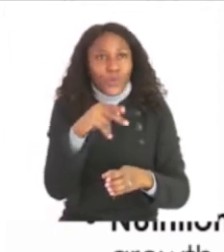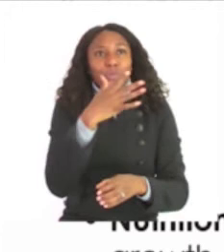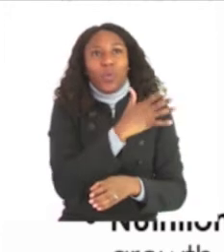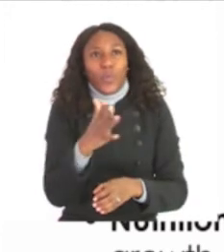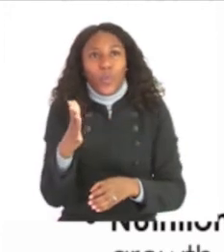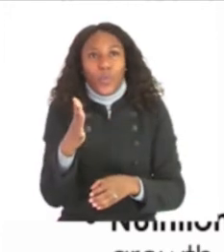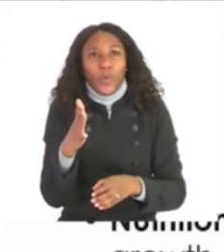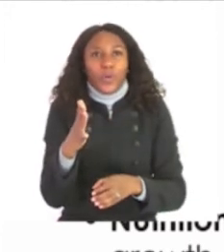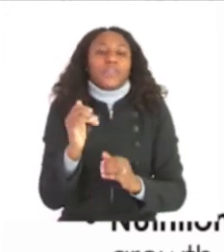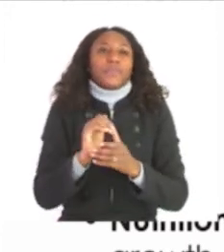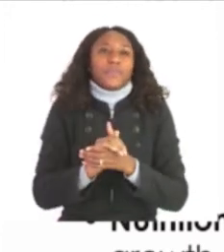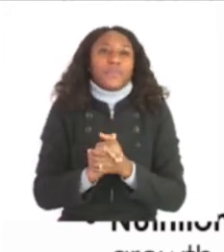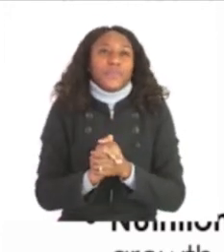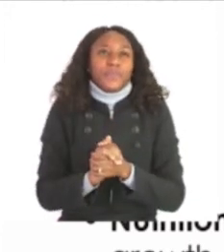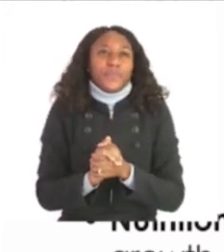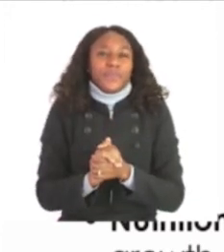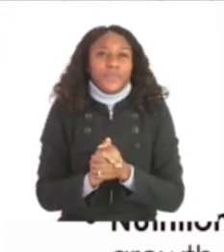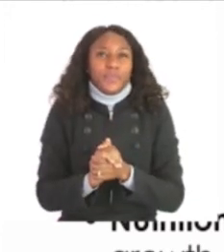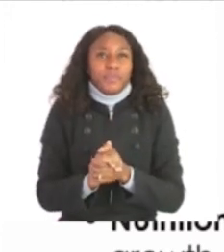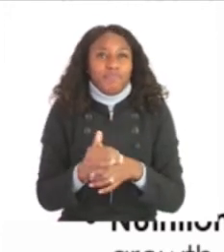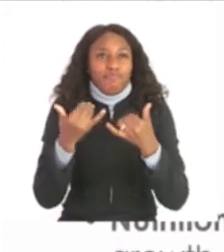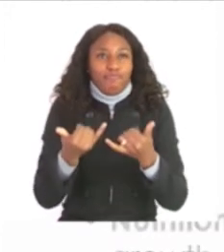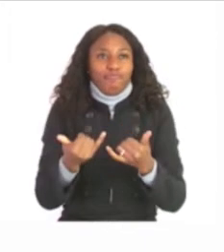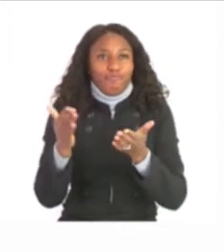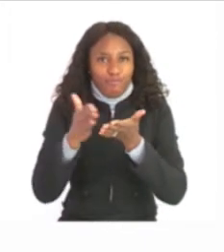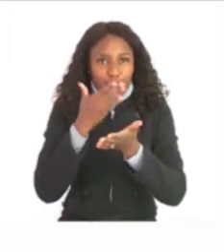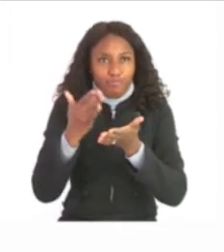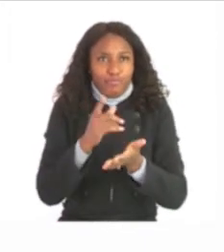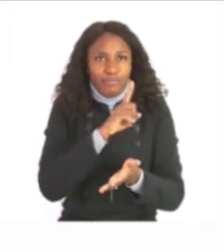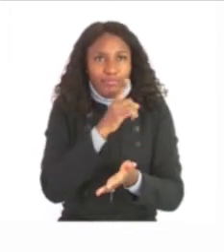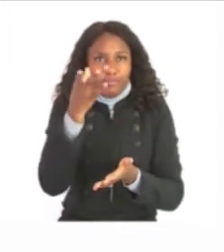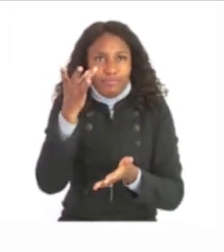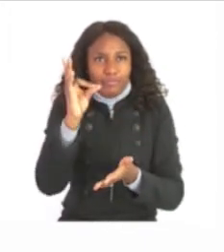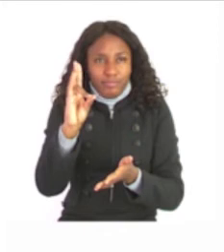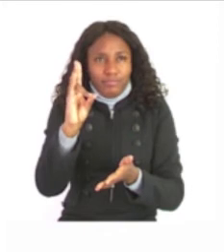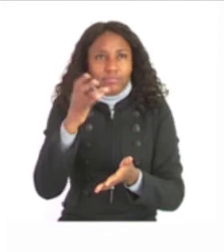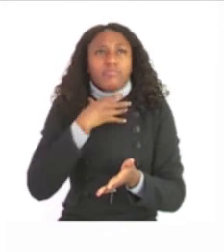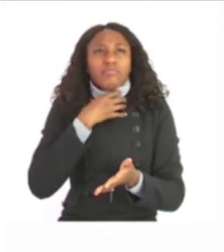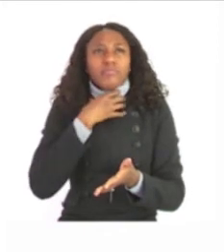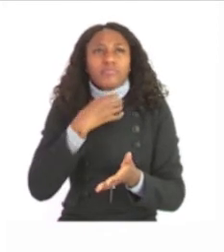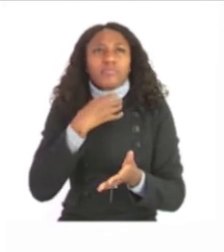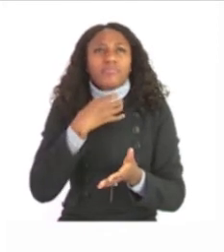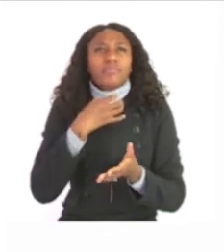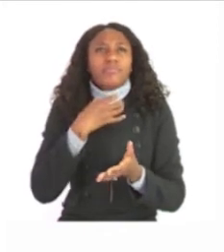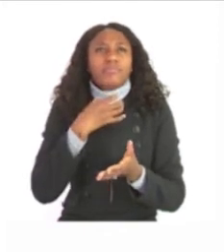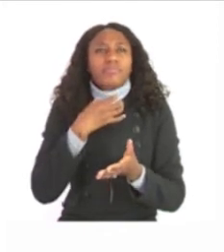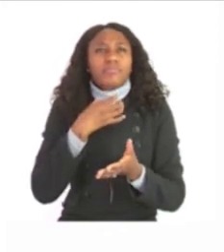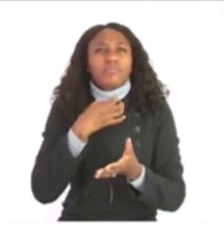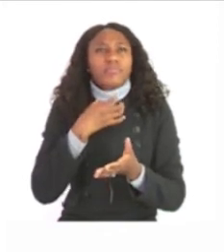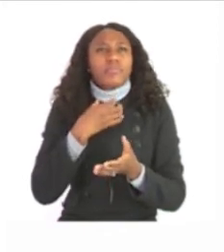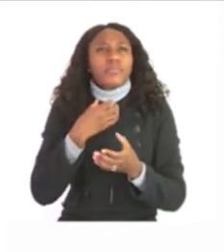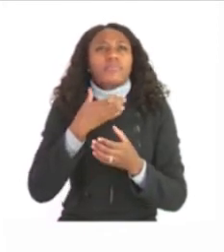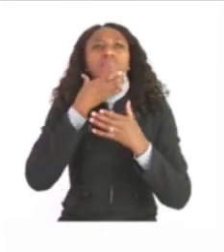including water. Let's go now on page 17. Goiter. Goiter is